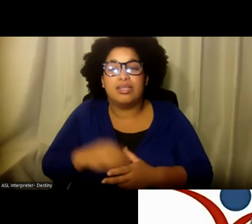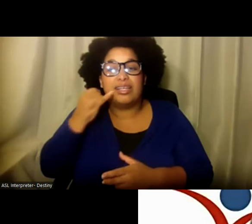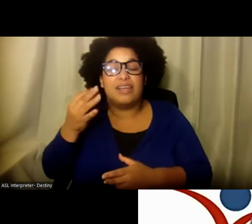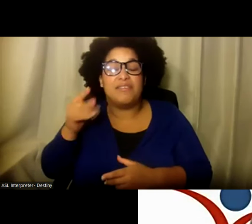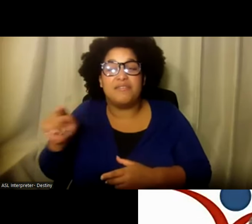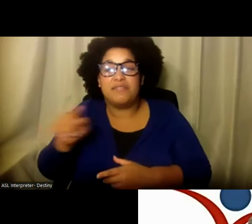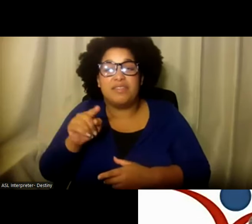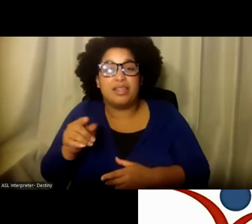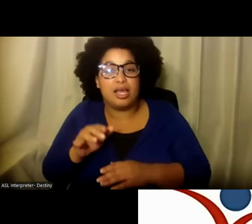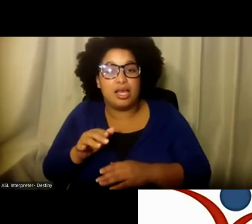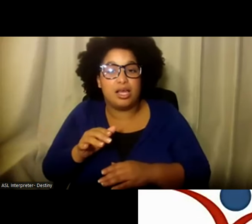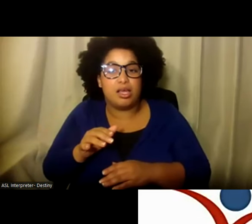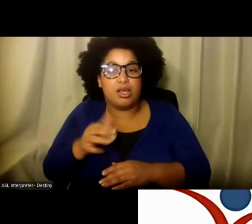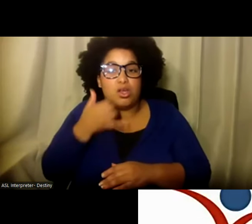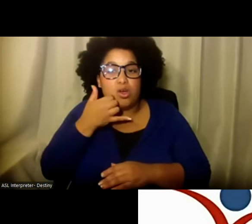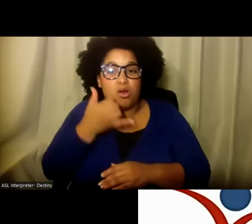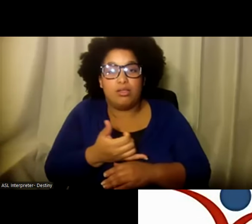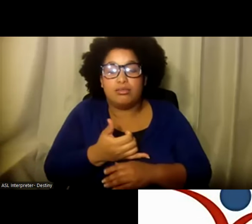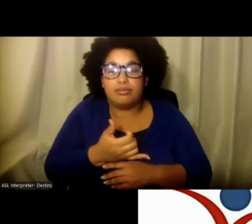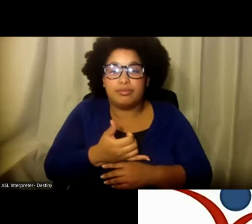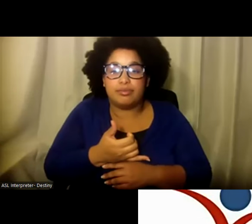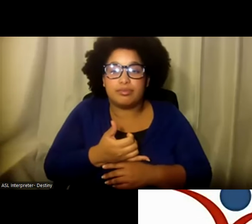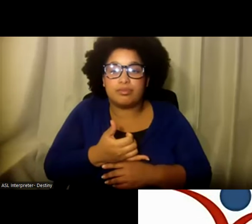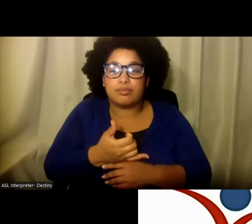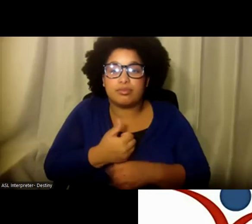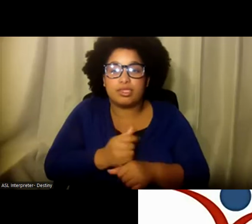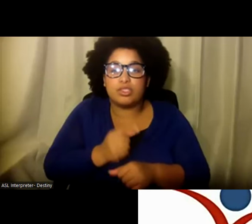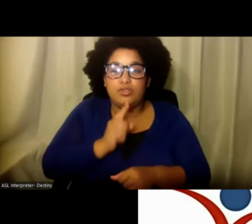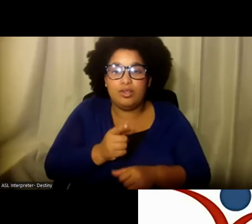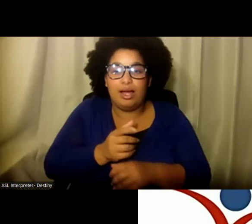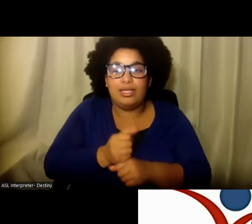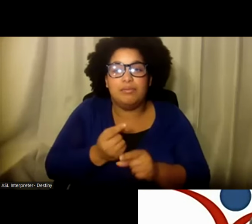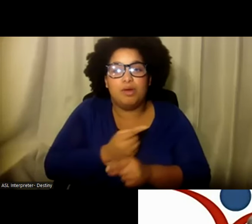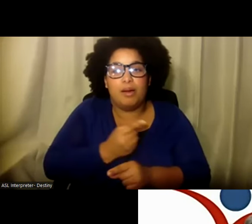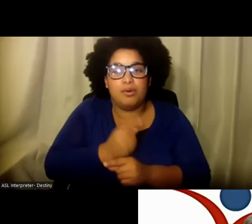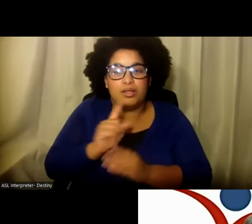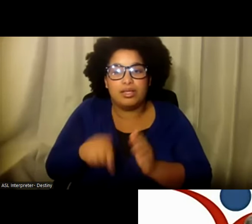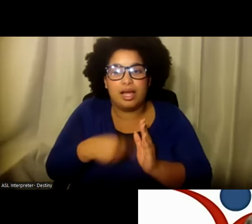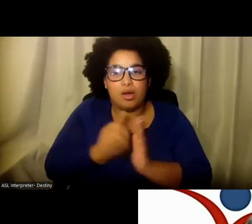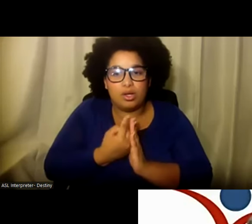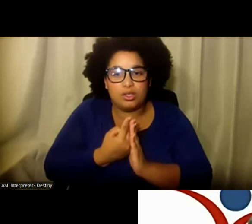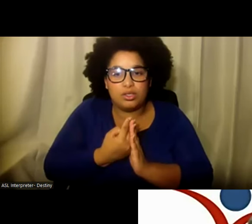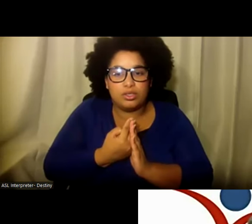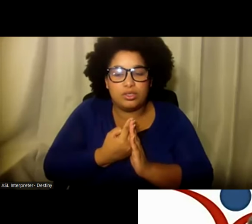consumer calls out, they make sure that I get proper hours.